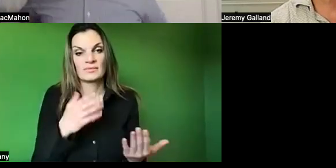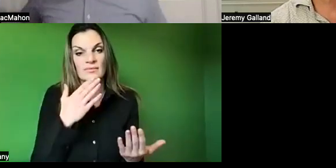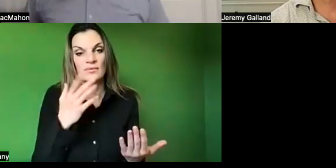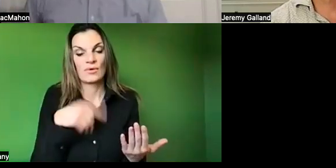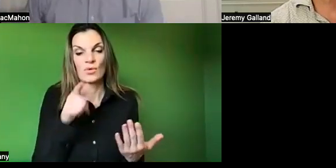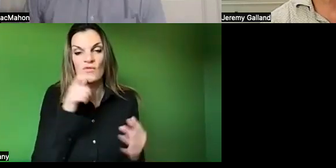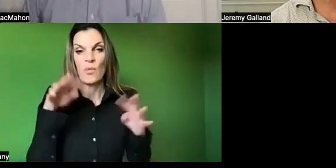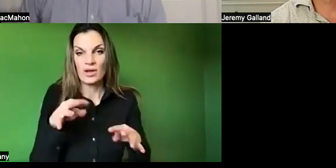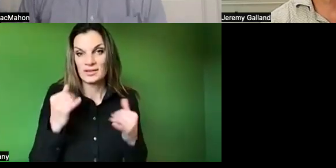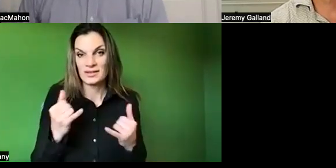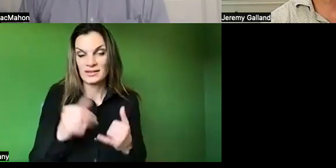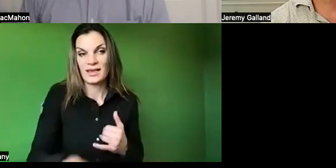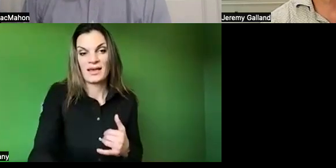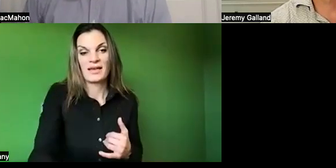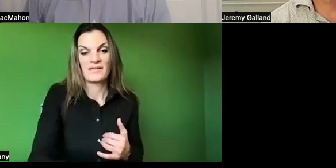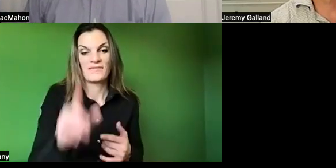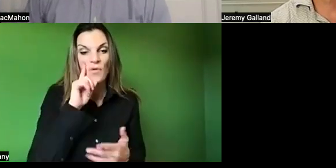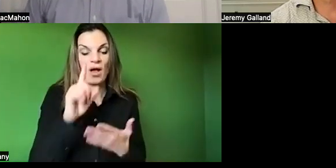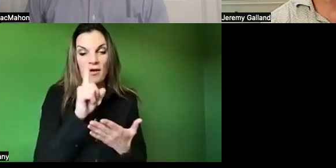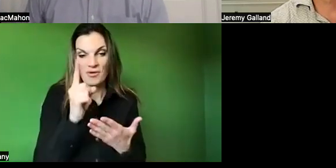who have stayed with us for an hour and a half.